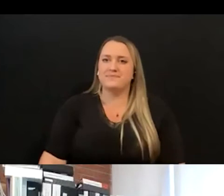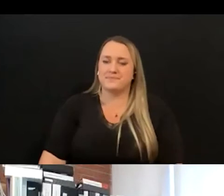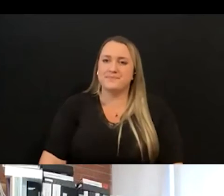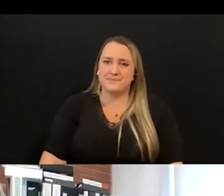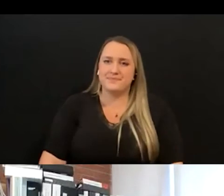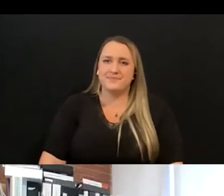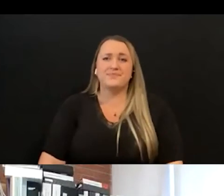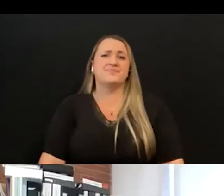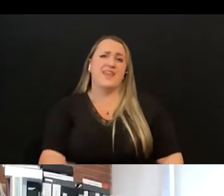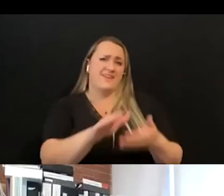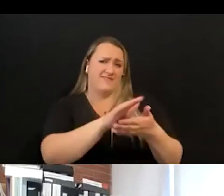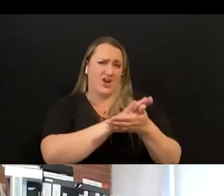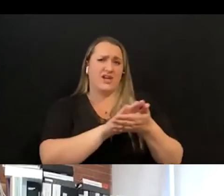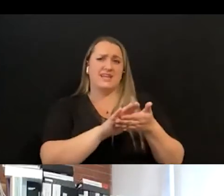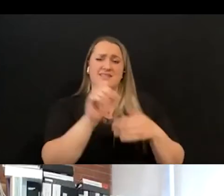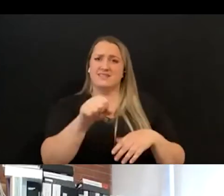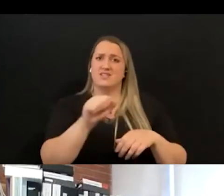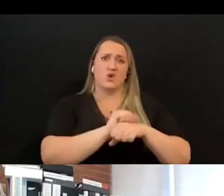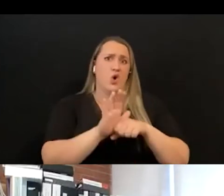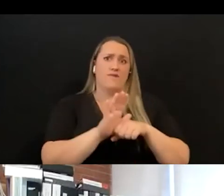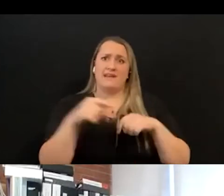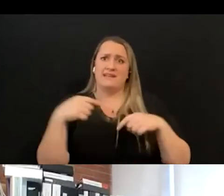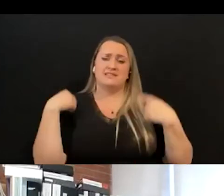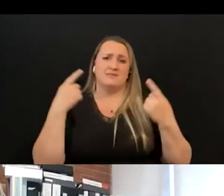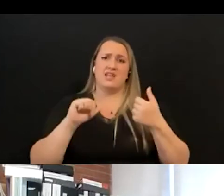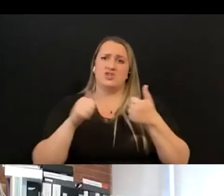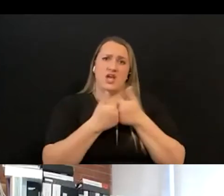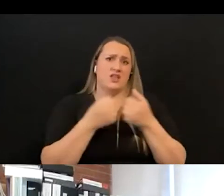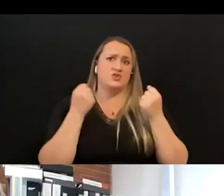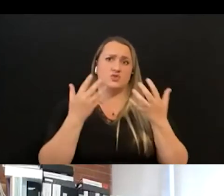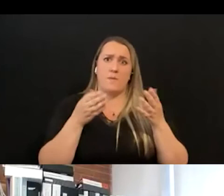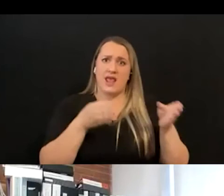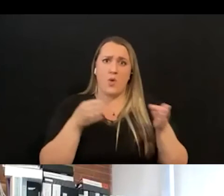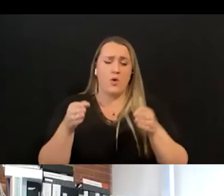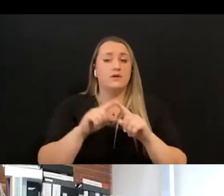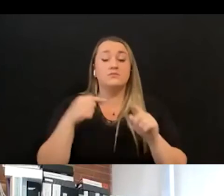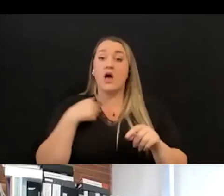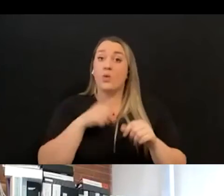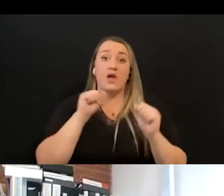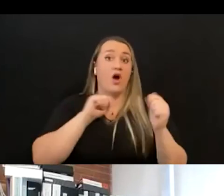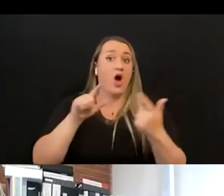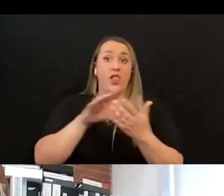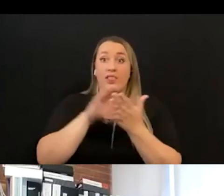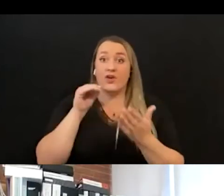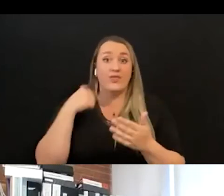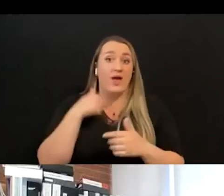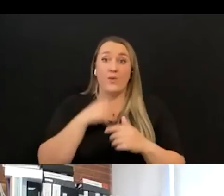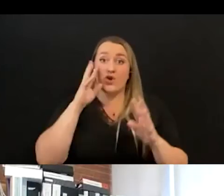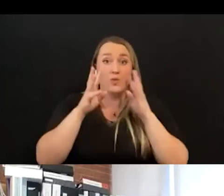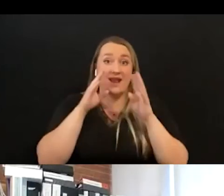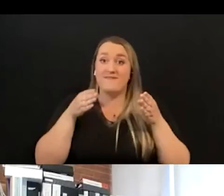Very nice. Yes, COVID has been a challenge in so many ways, but we all learned that we're creative in ways we didn't even know.